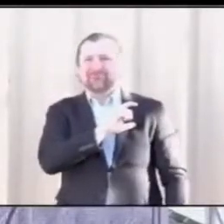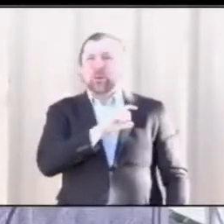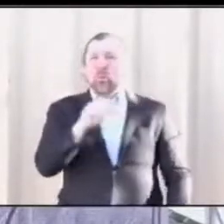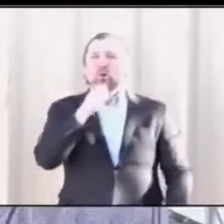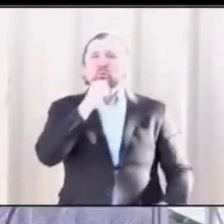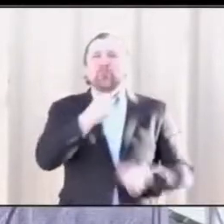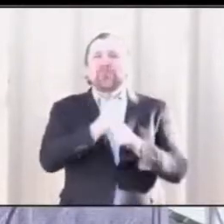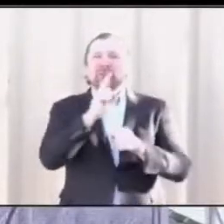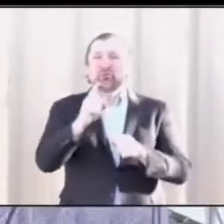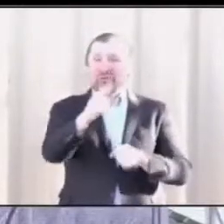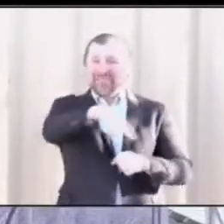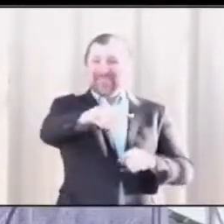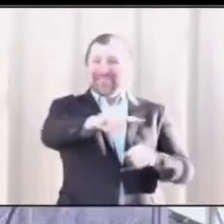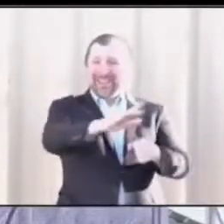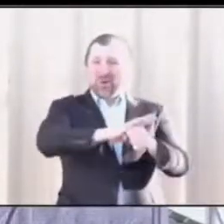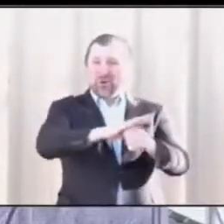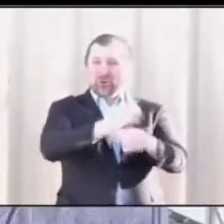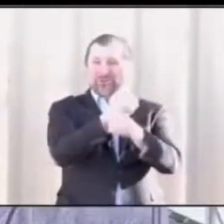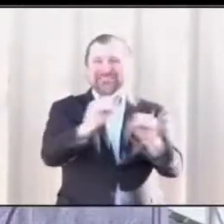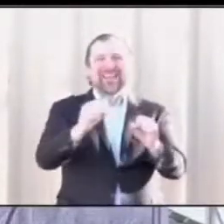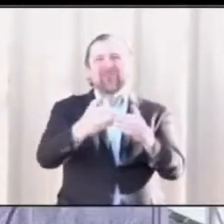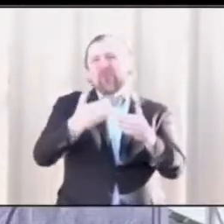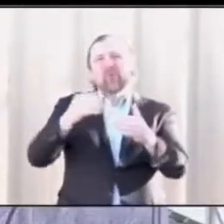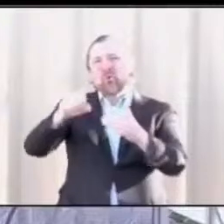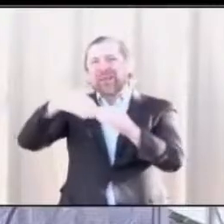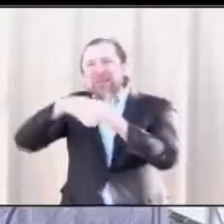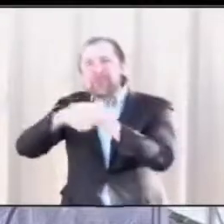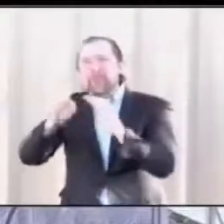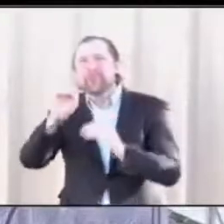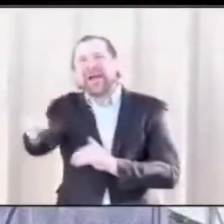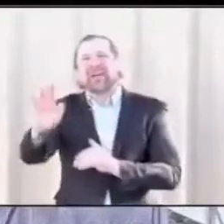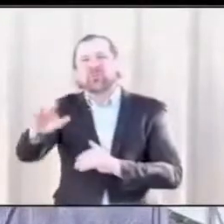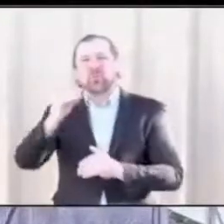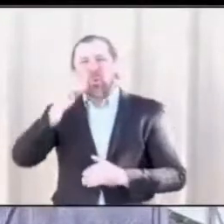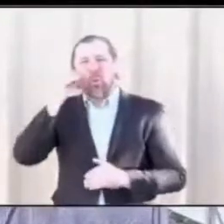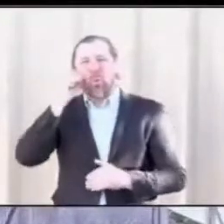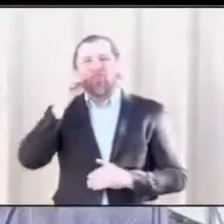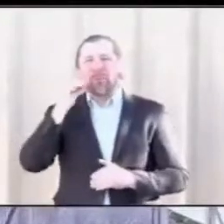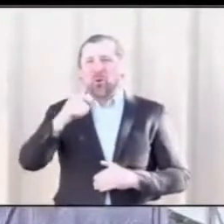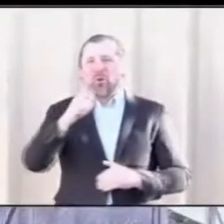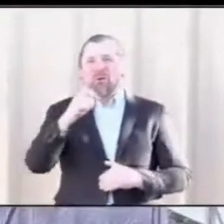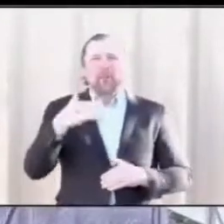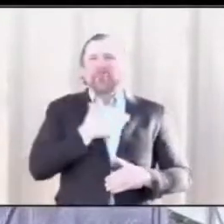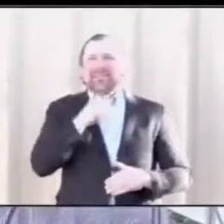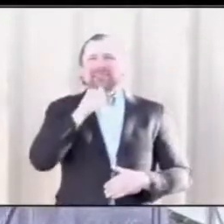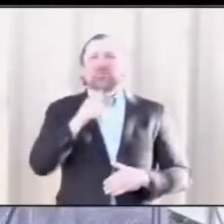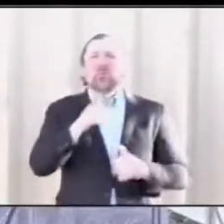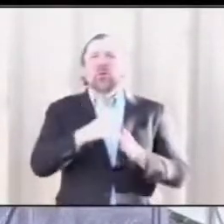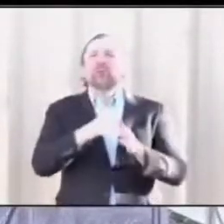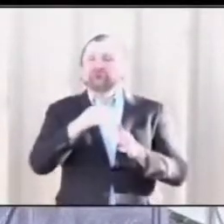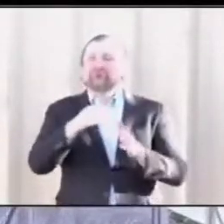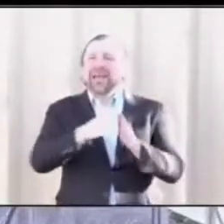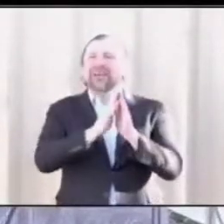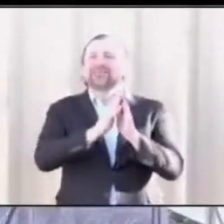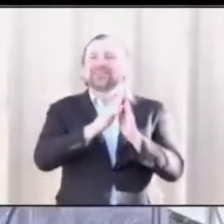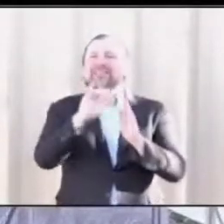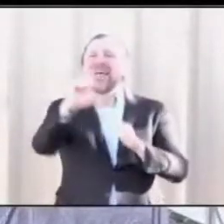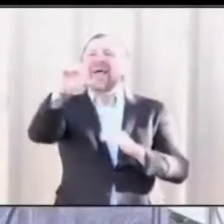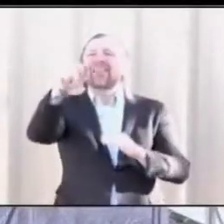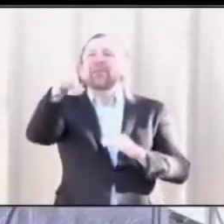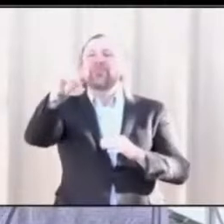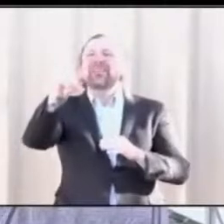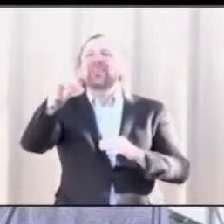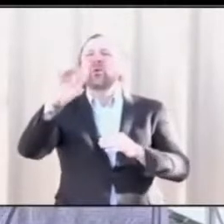safe for repopulation, we cannot allow you to return. I am pleased to announce that the LAPD will be partnering with Team Rubicon, which